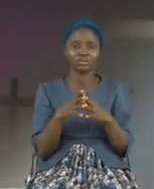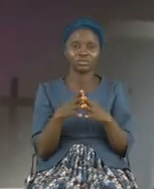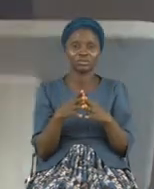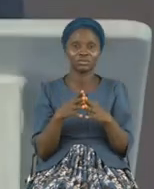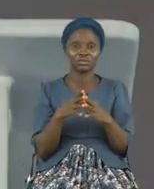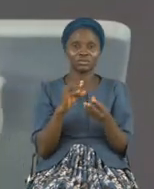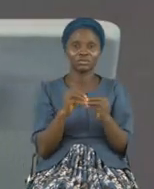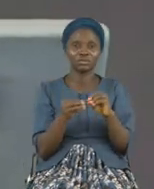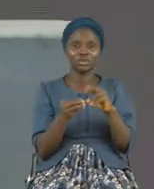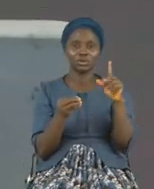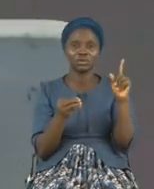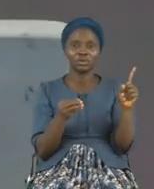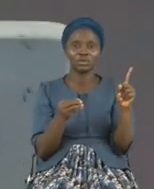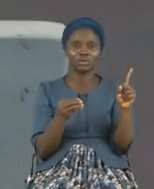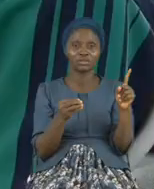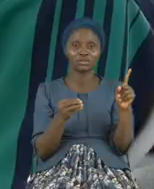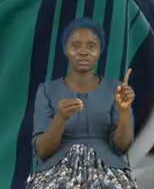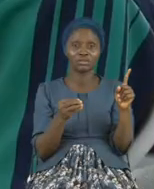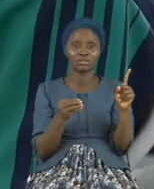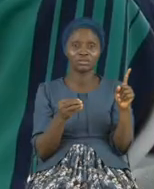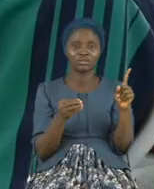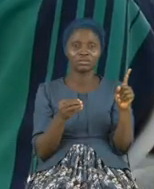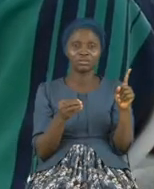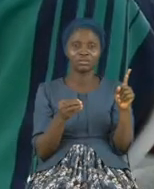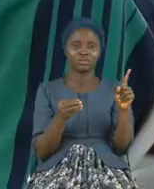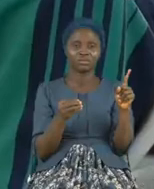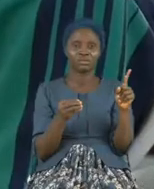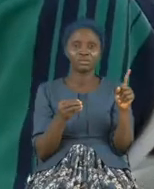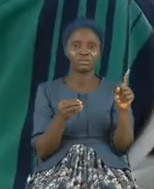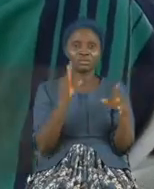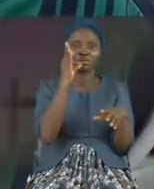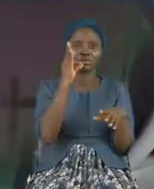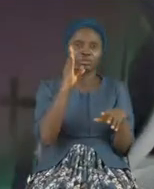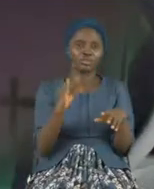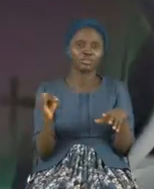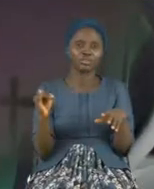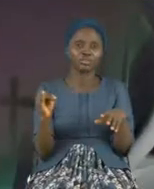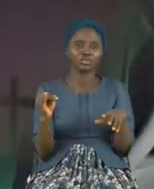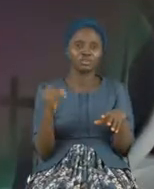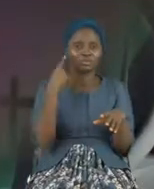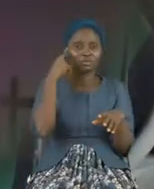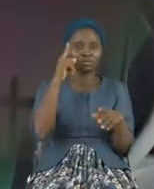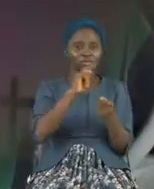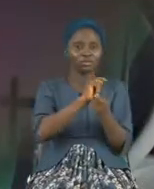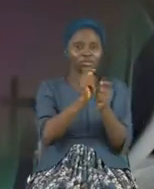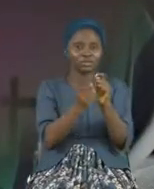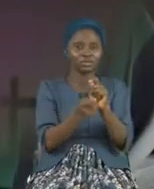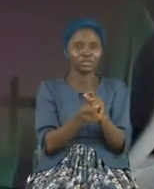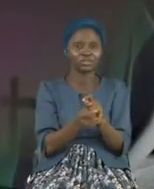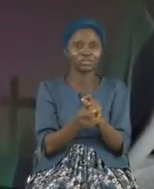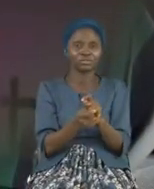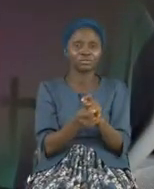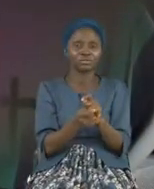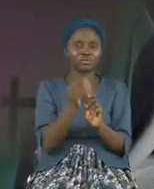one. Number one is preaching for transformation. Preaching